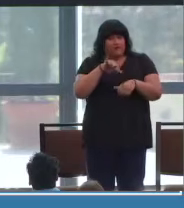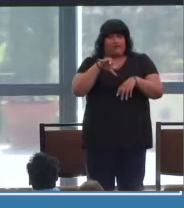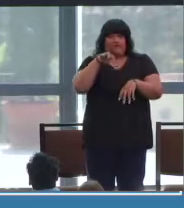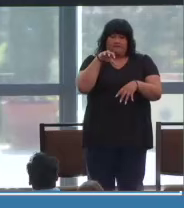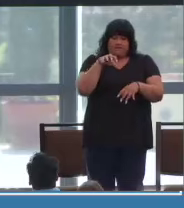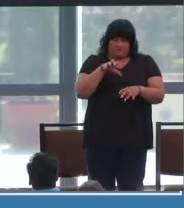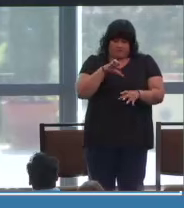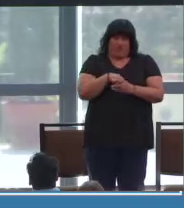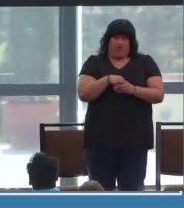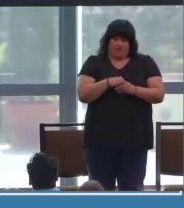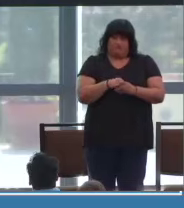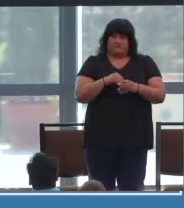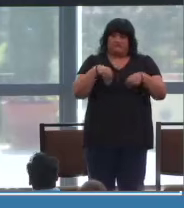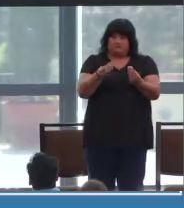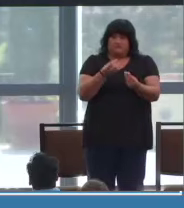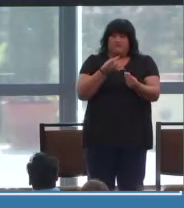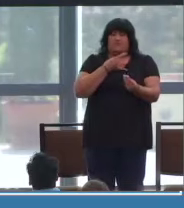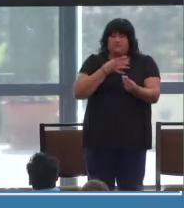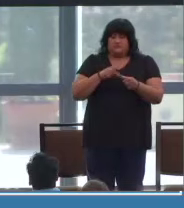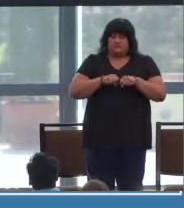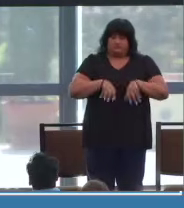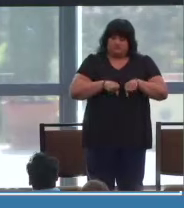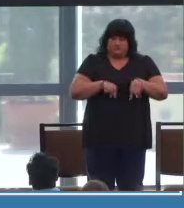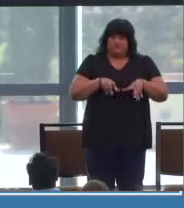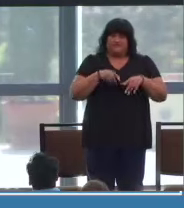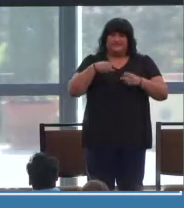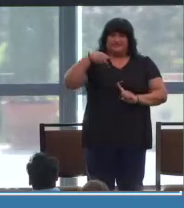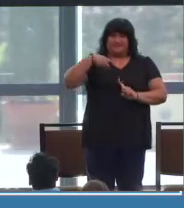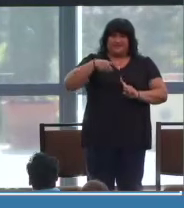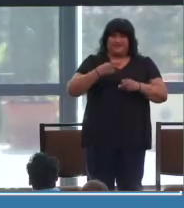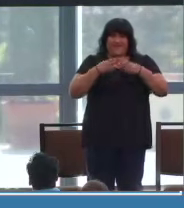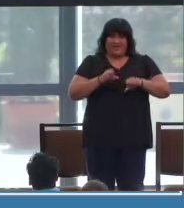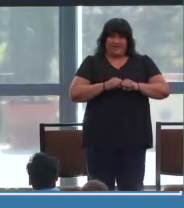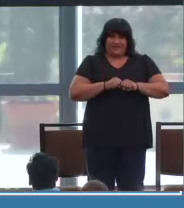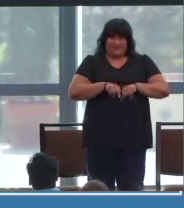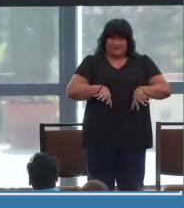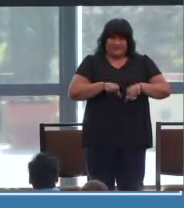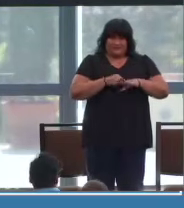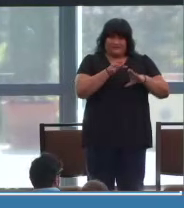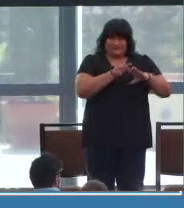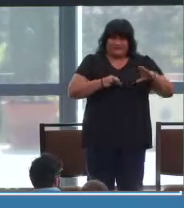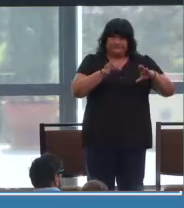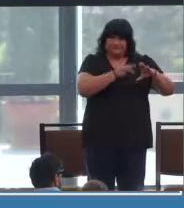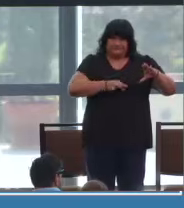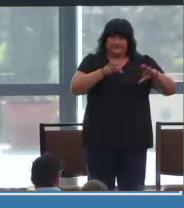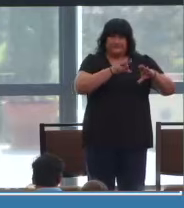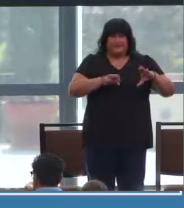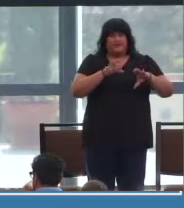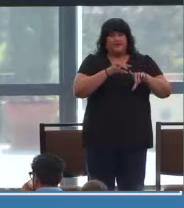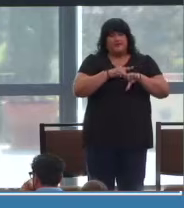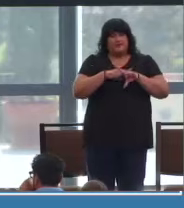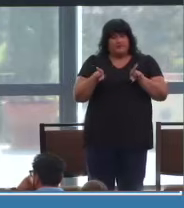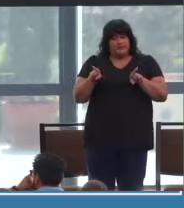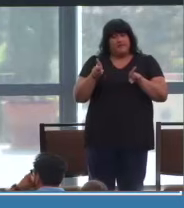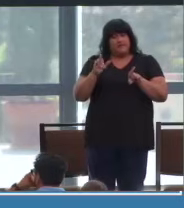hormones to stimulate egg release. And of course, that can cause flares in lupus patients. But it can be safe